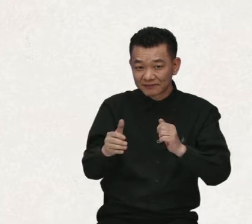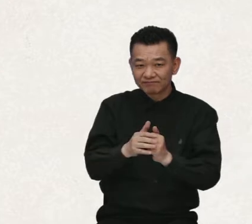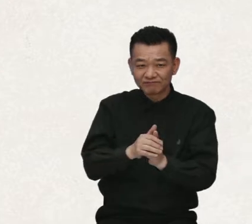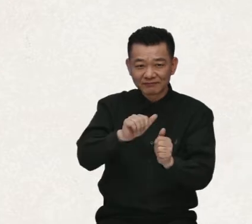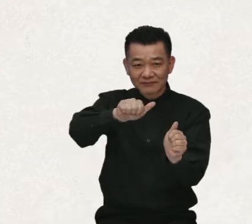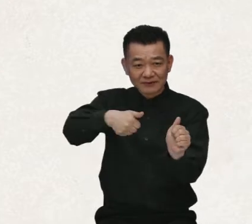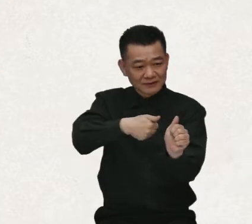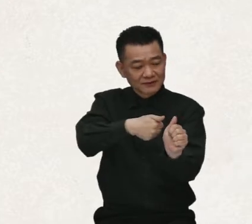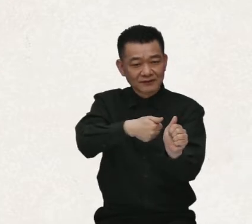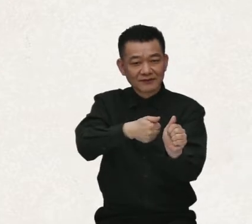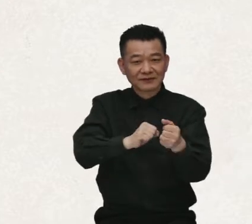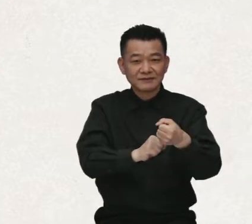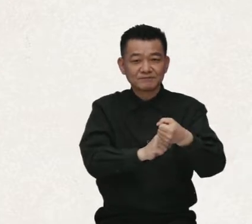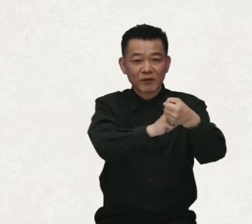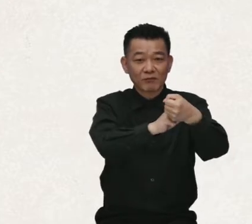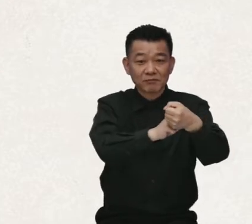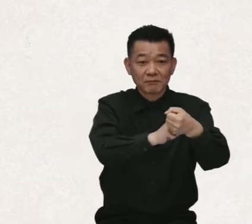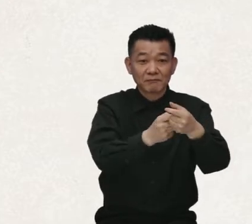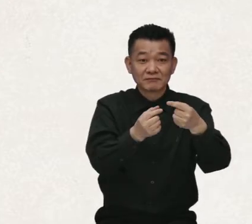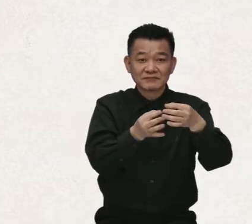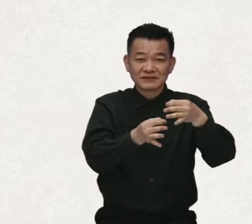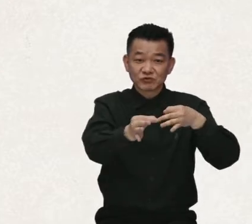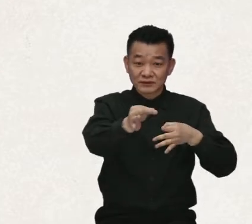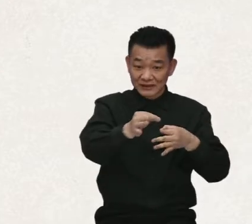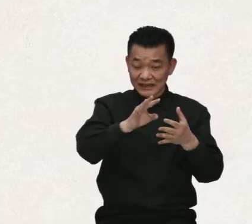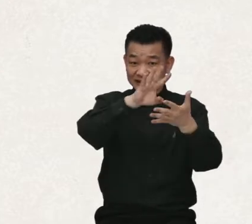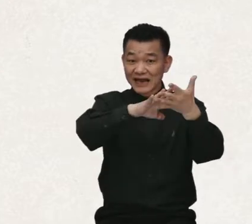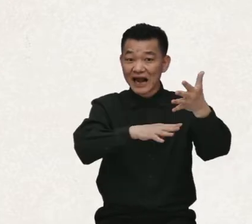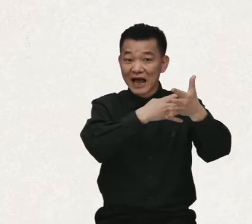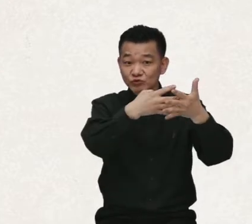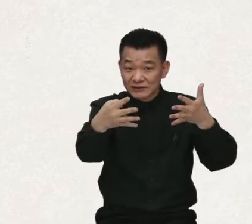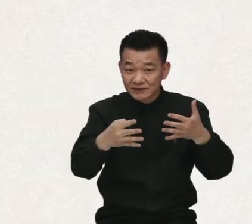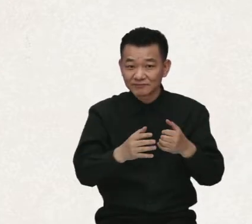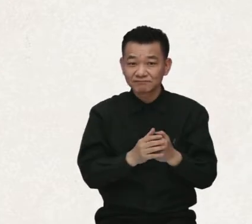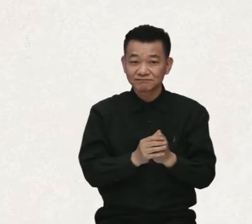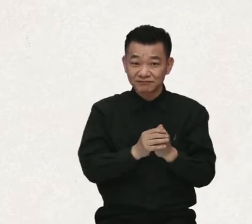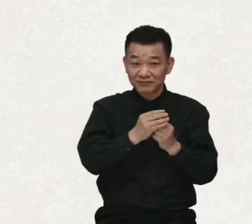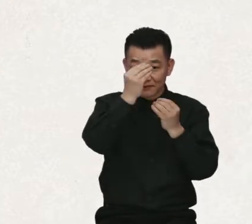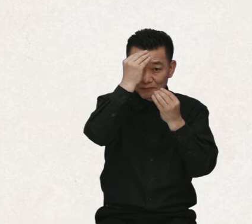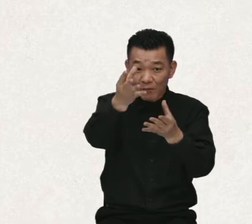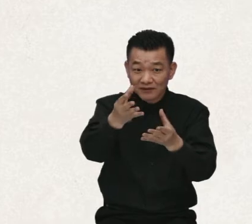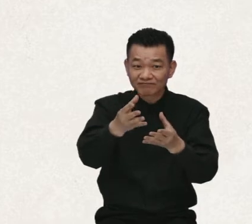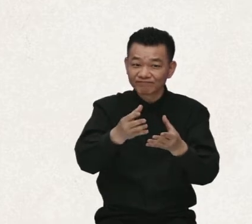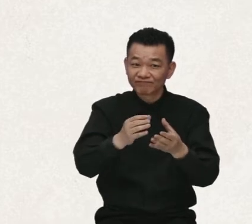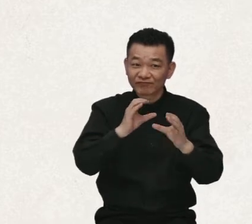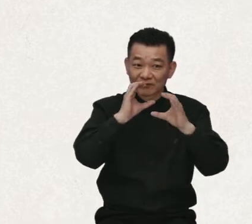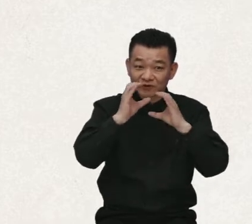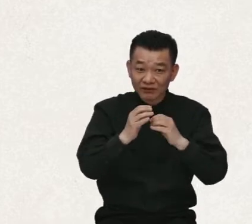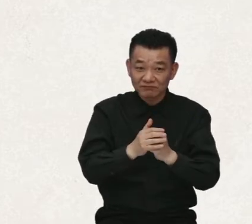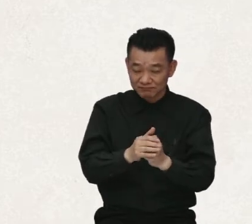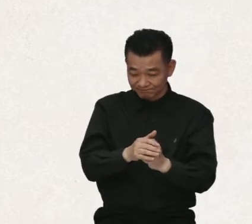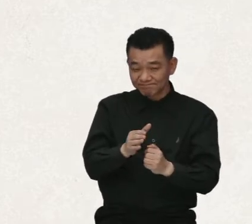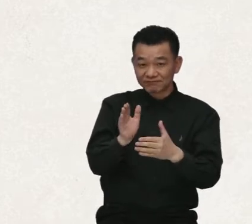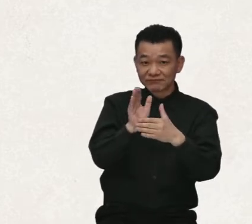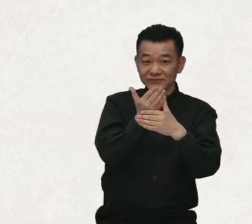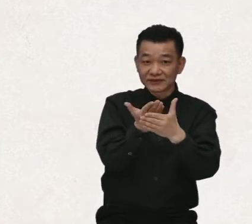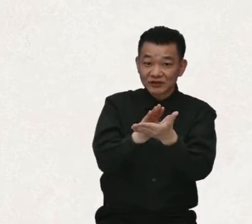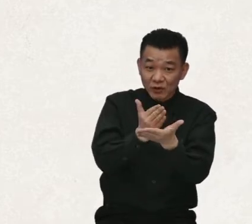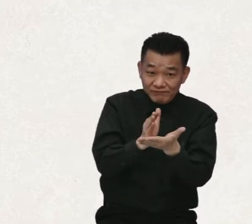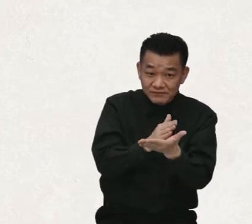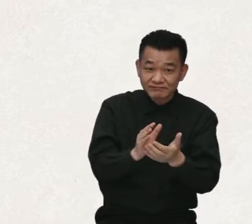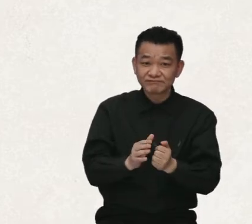someone that assists the persons with disabilities next to them, but rather an intermediary person or means of